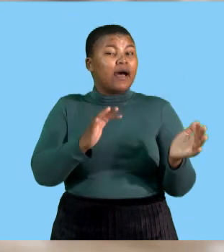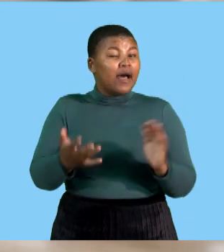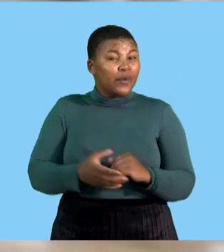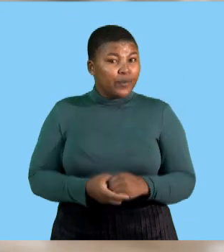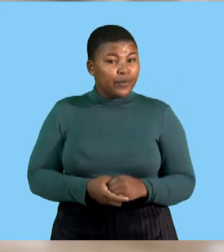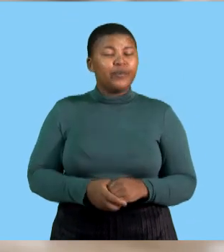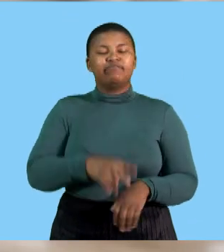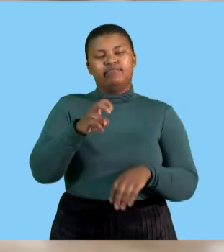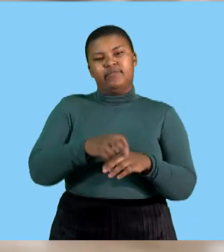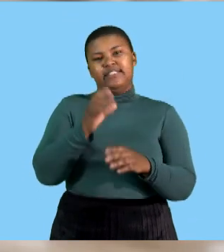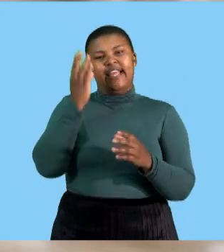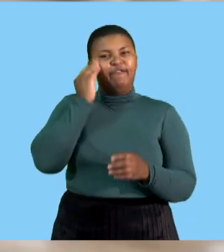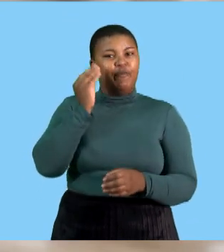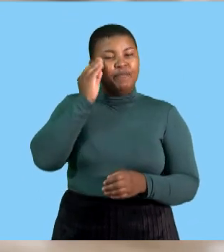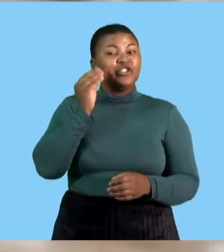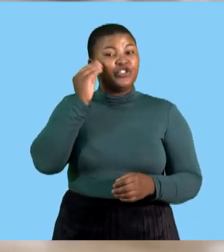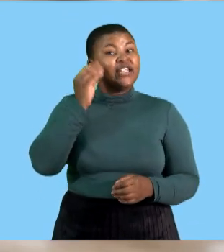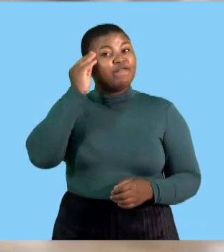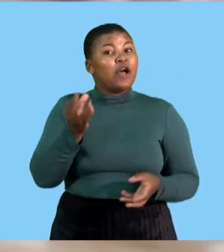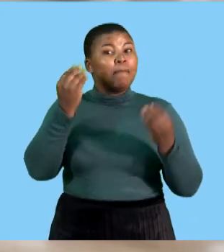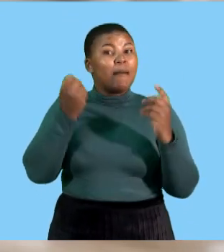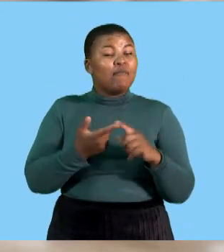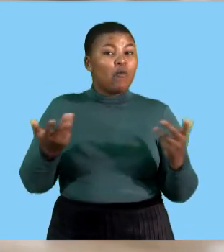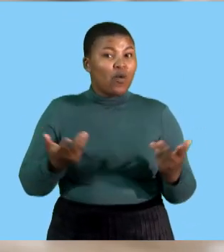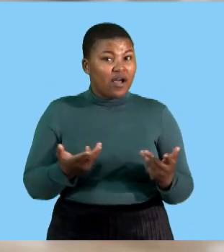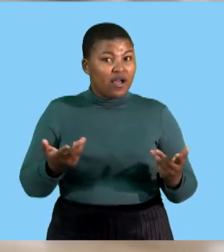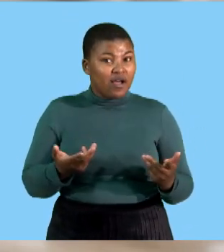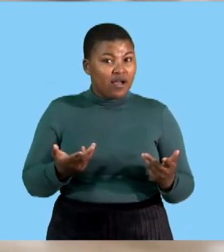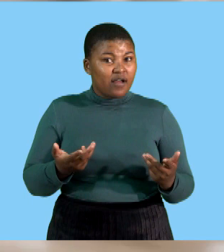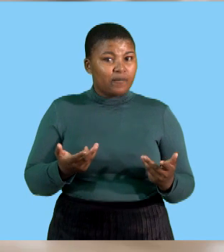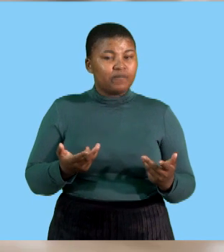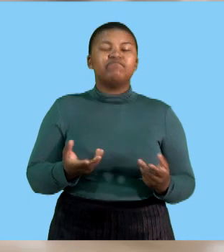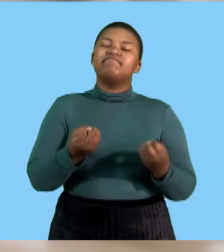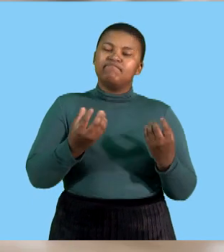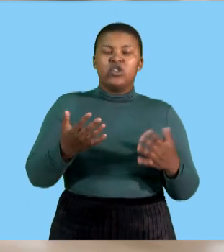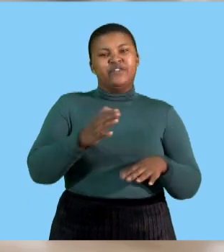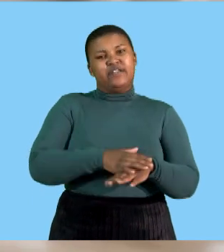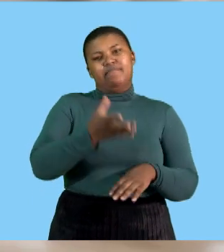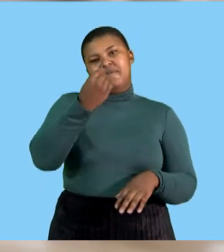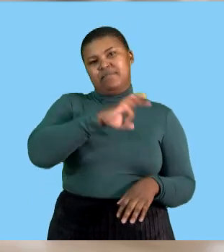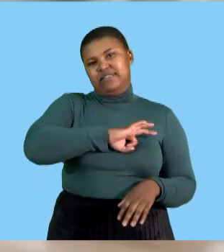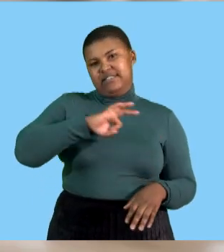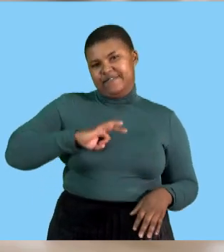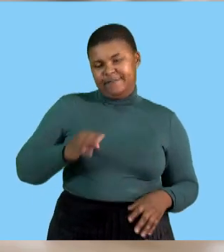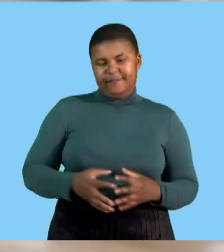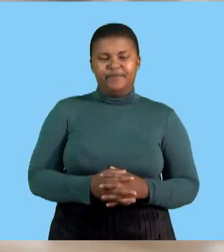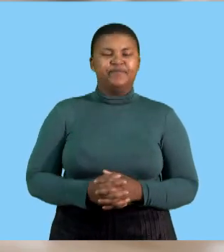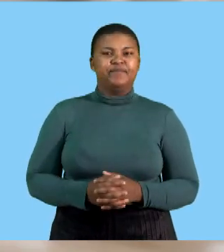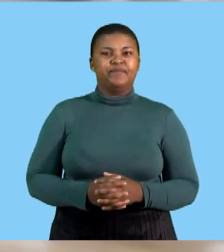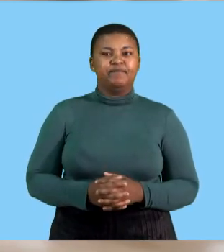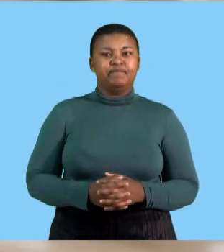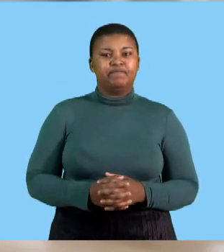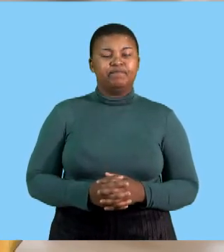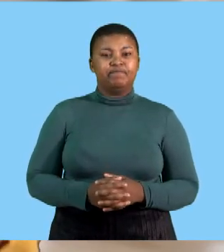these decisions, they need information. And where do they get the information from? Mostly from their